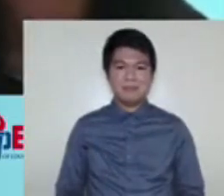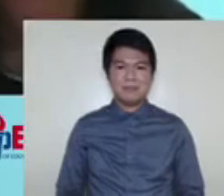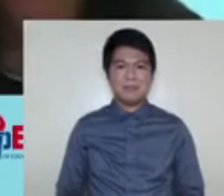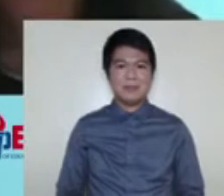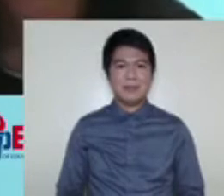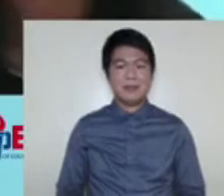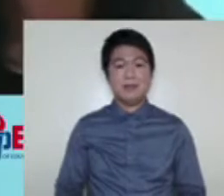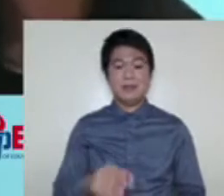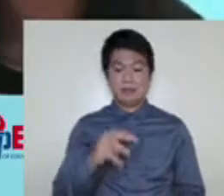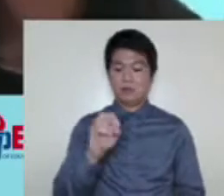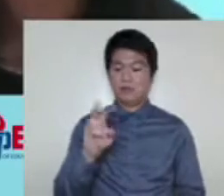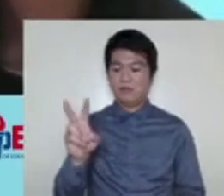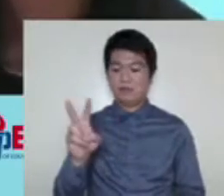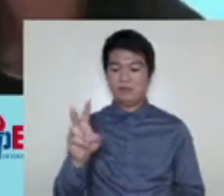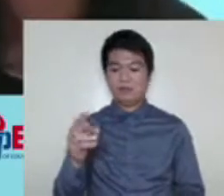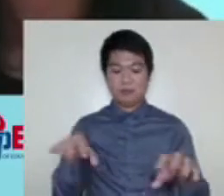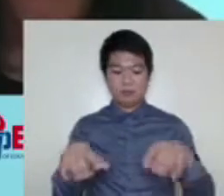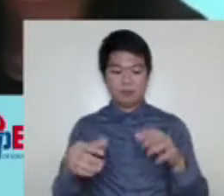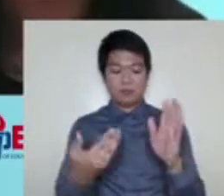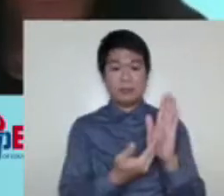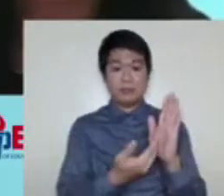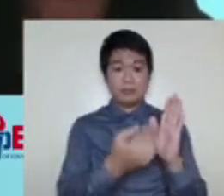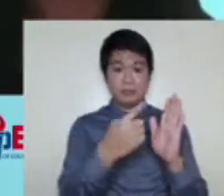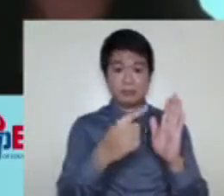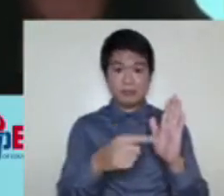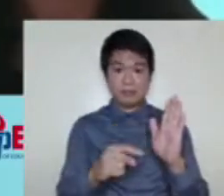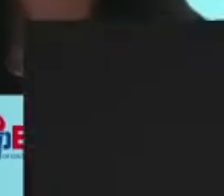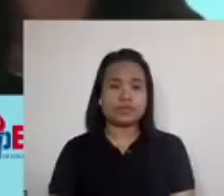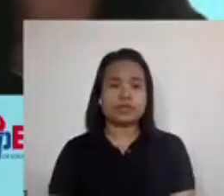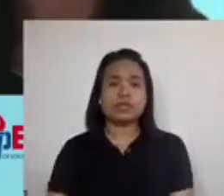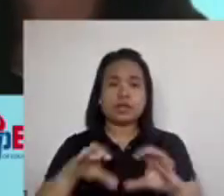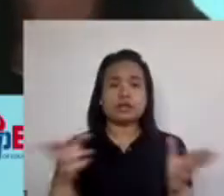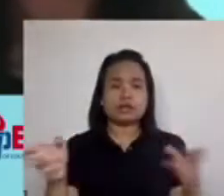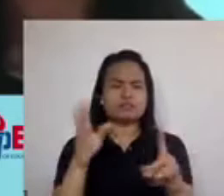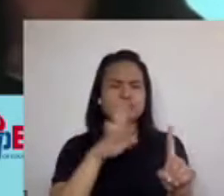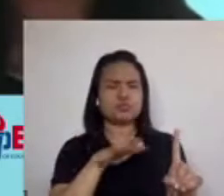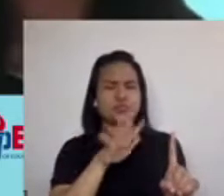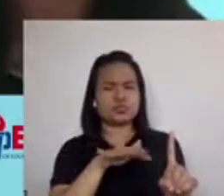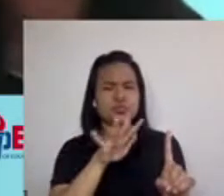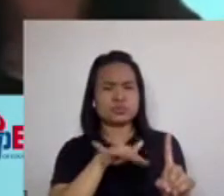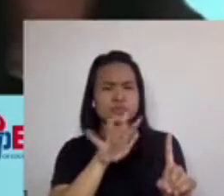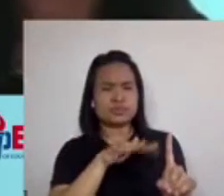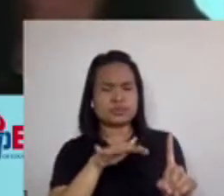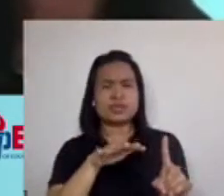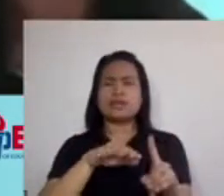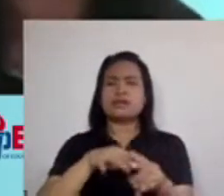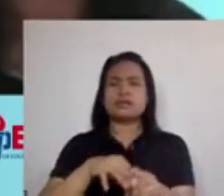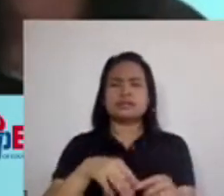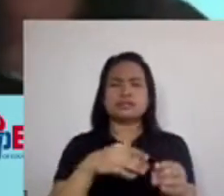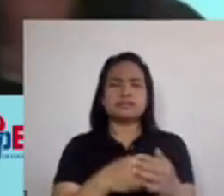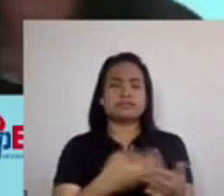have highlighted that when we say classroom observable indicator, the MOV that is required is, of course, the